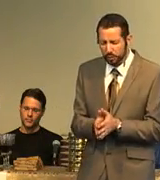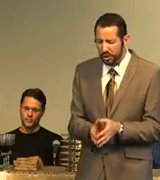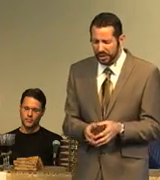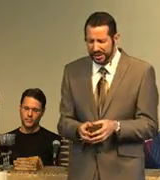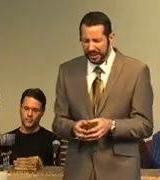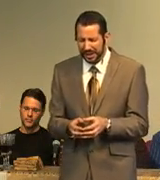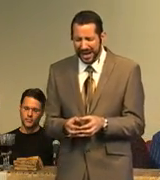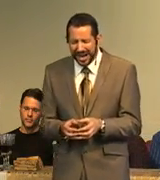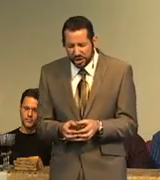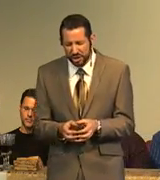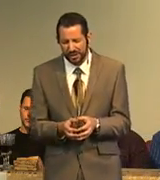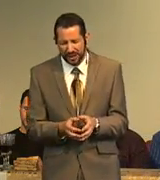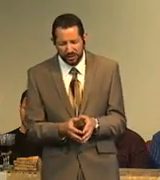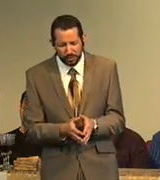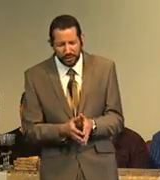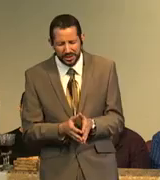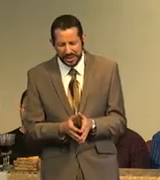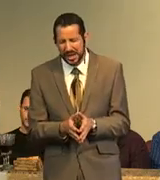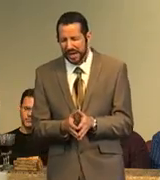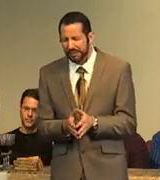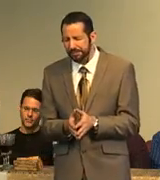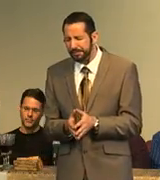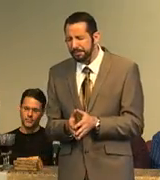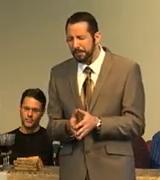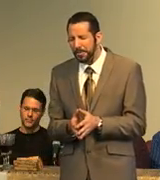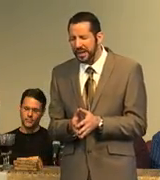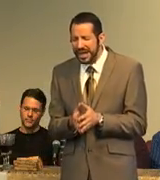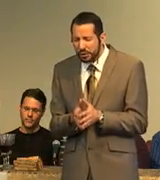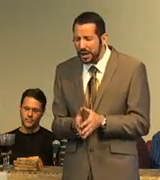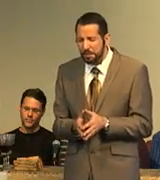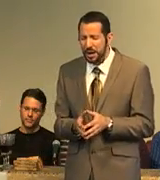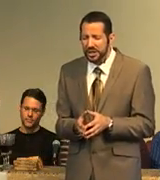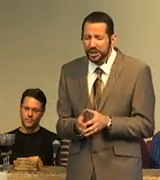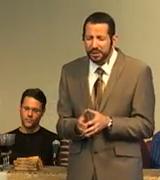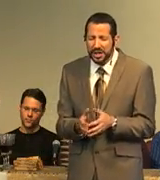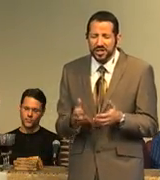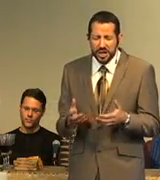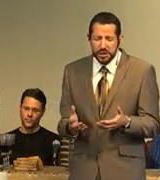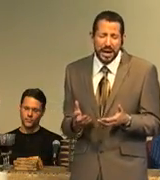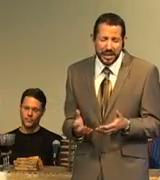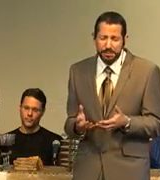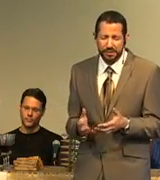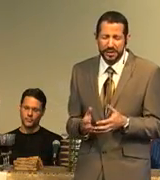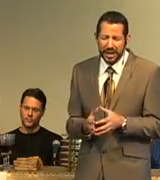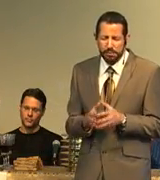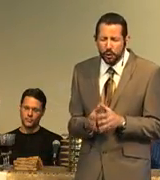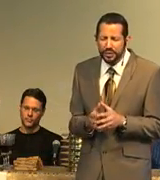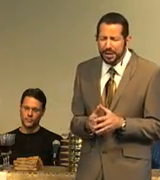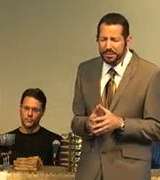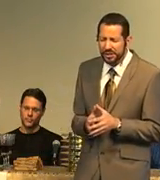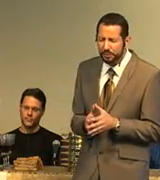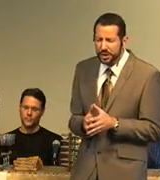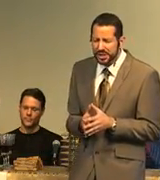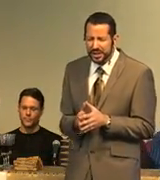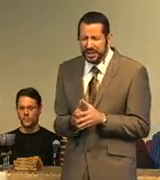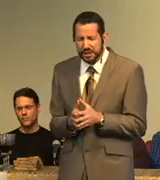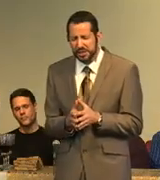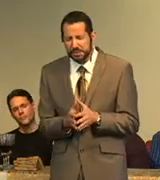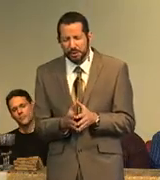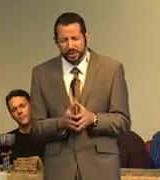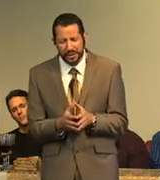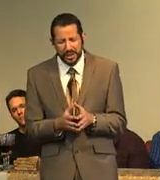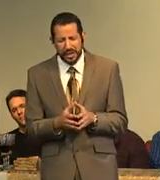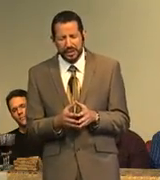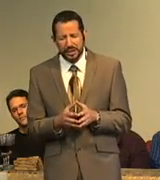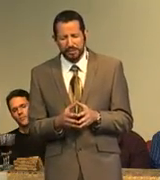live your word in action in the world today and now God I pray that you would touch my lips of clay mold them into the words that need to